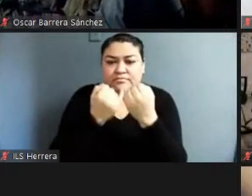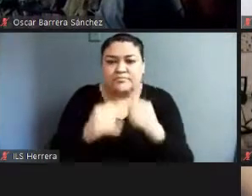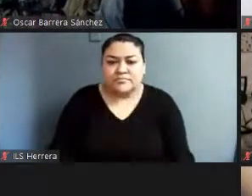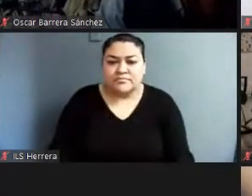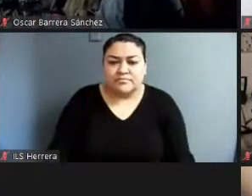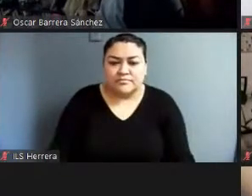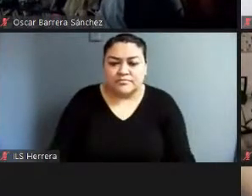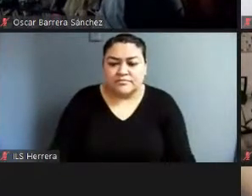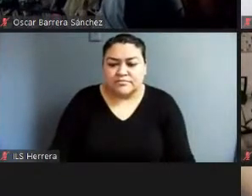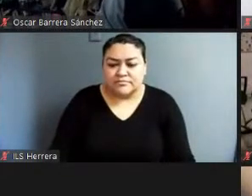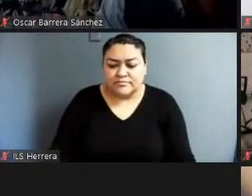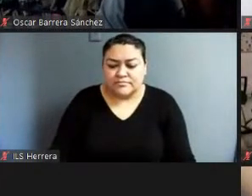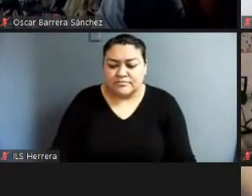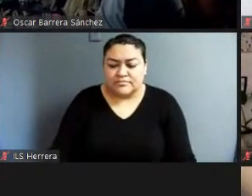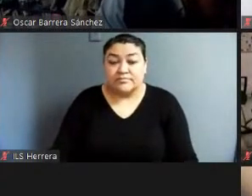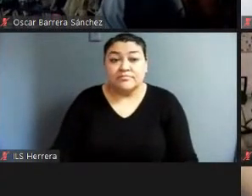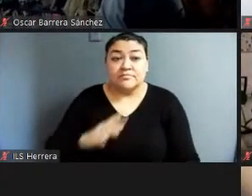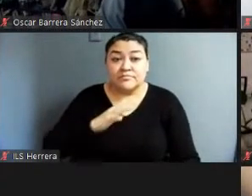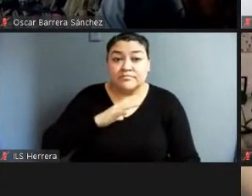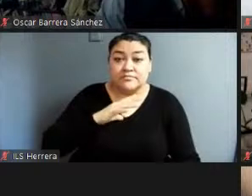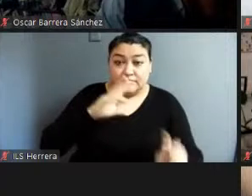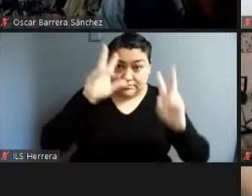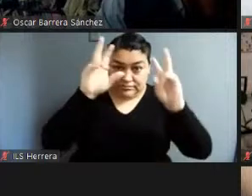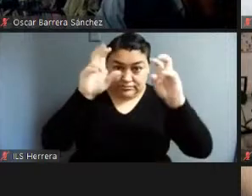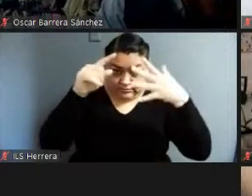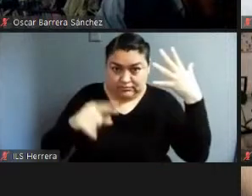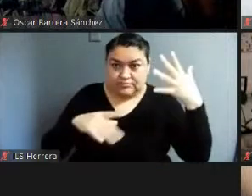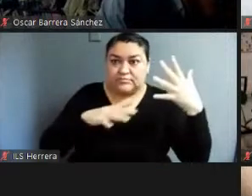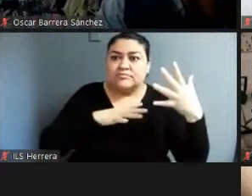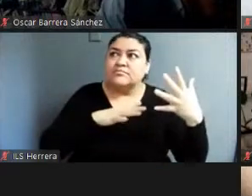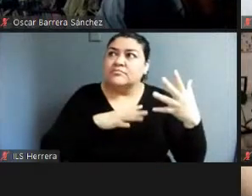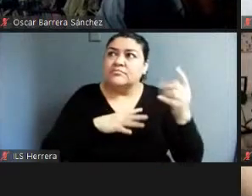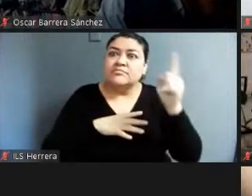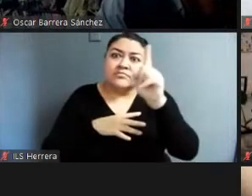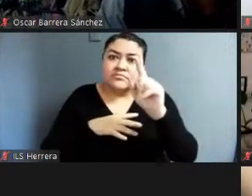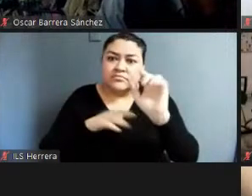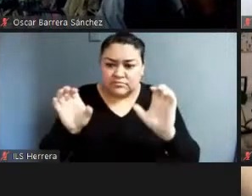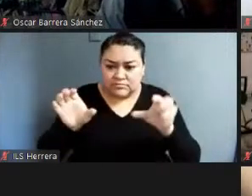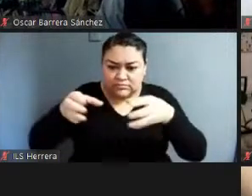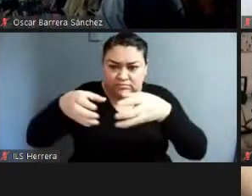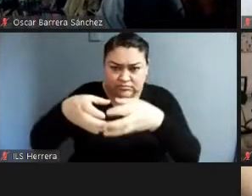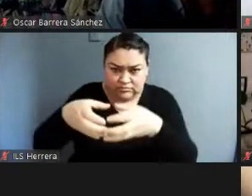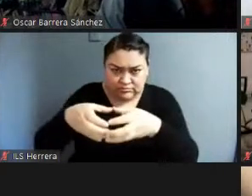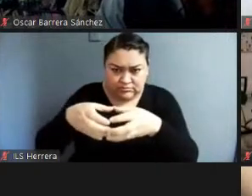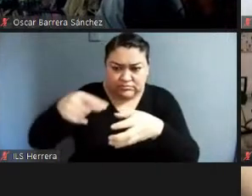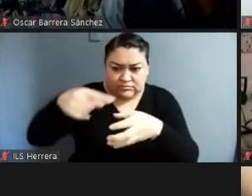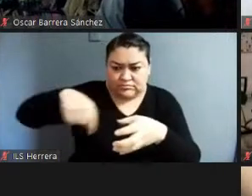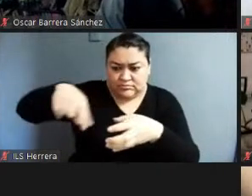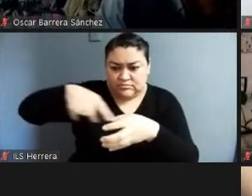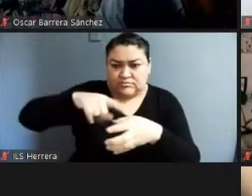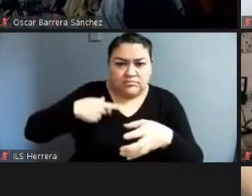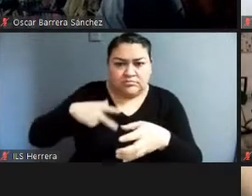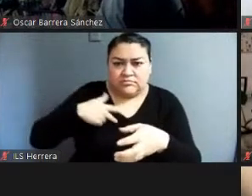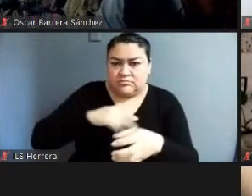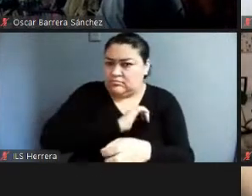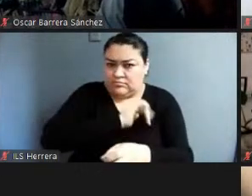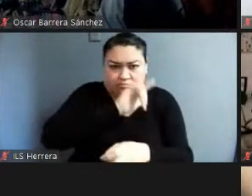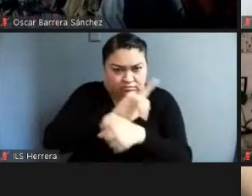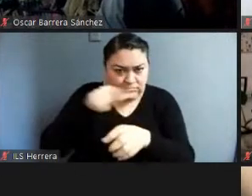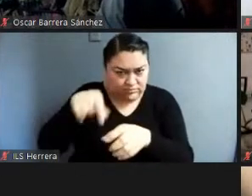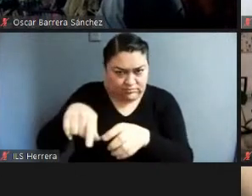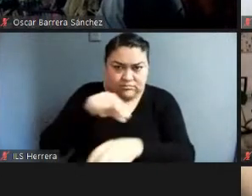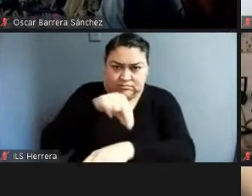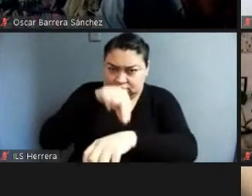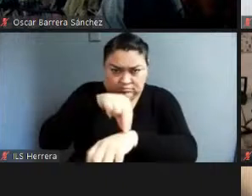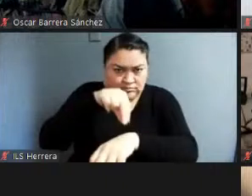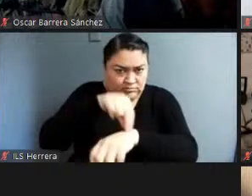of practice amongst your educators. I think we all like getting awards. It's sort of, it's recognition and validation for all the